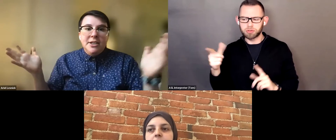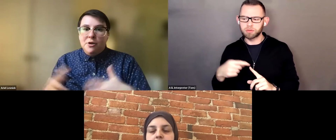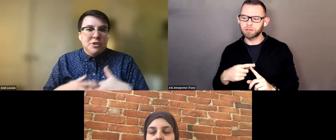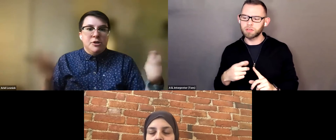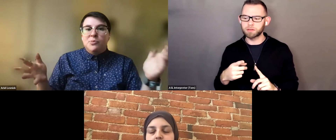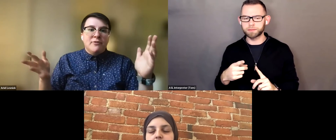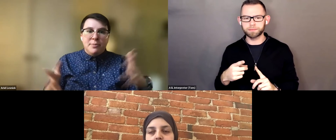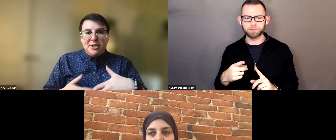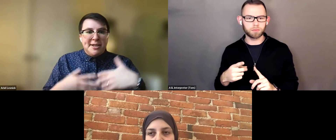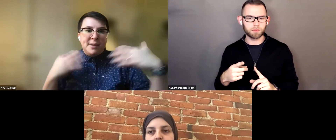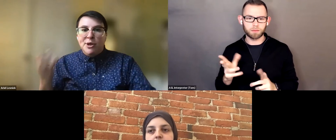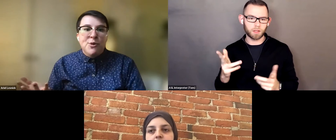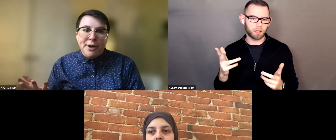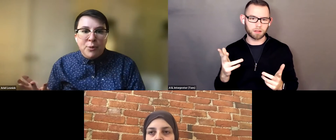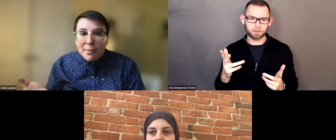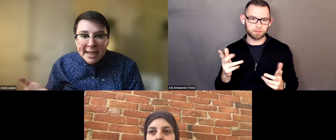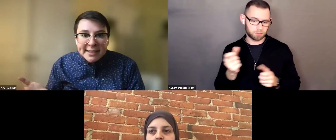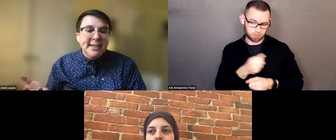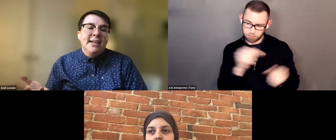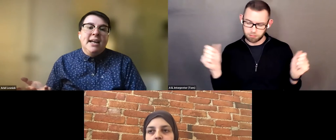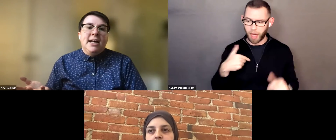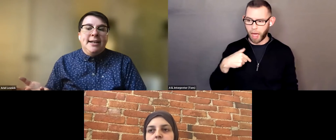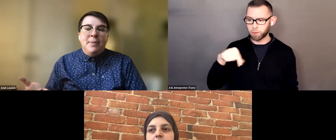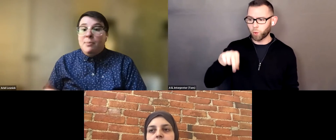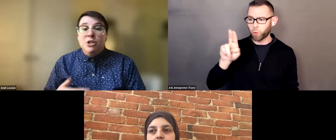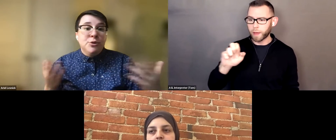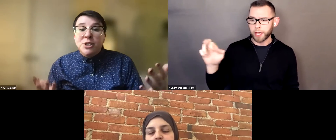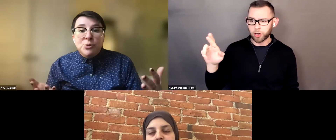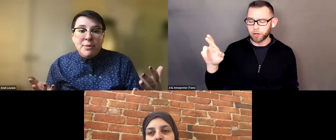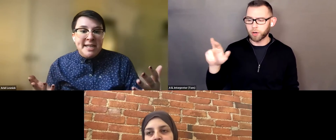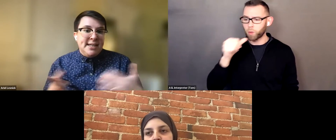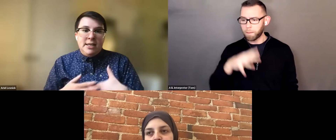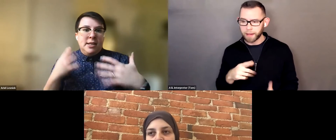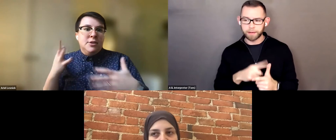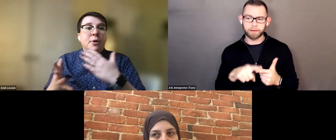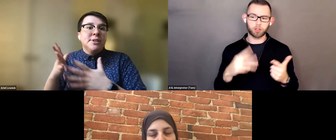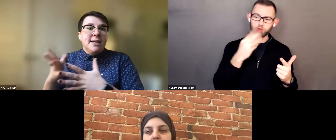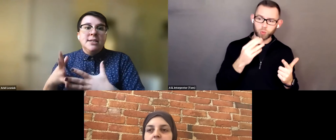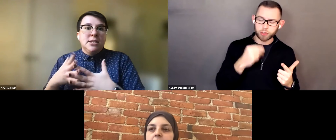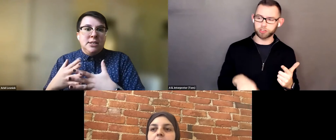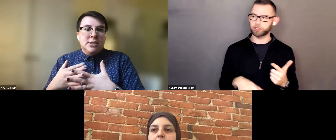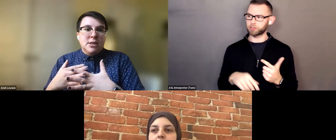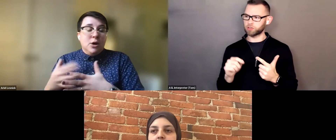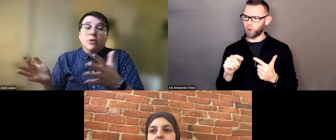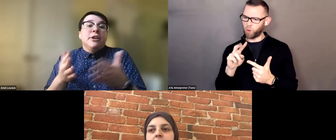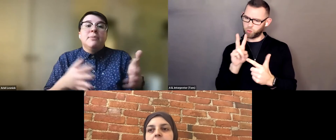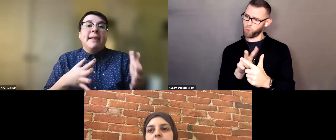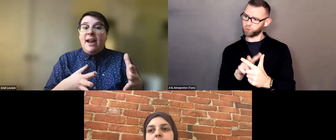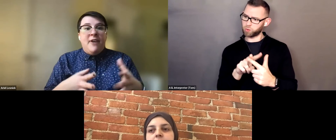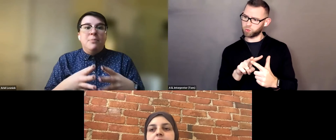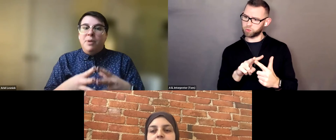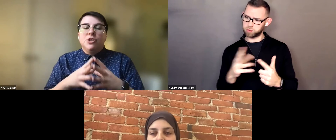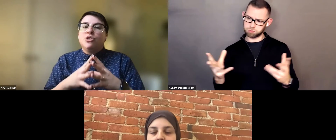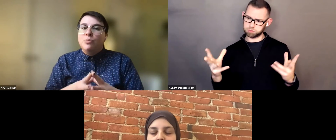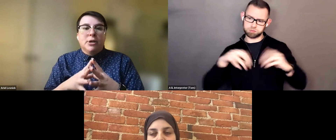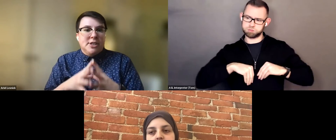to, you know, disclose more information, I'm a queer woman, I'm a Jewish woman, and those identities earlier in my